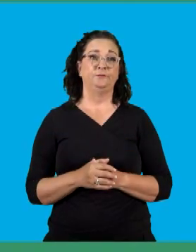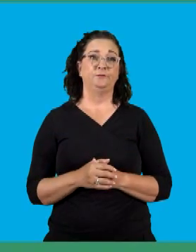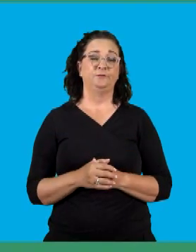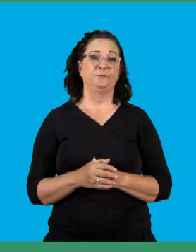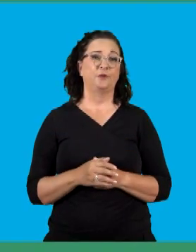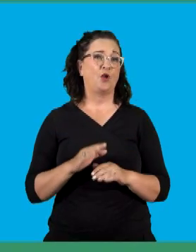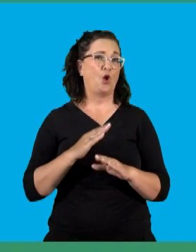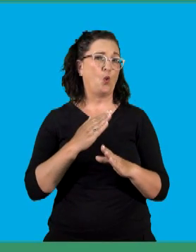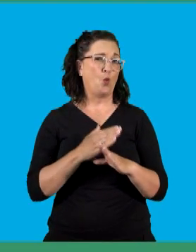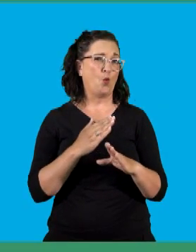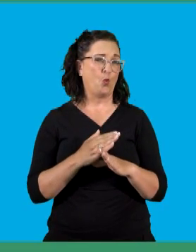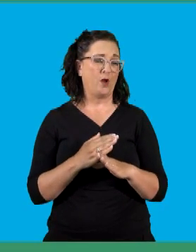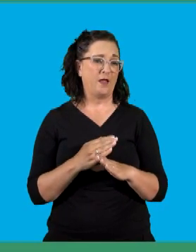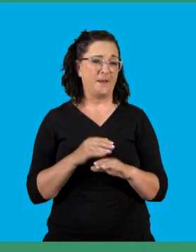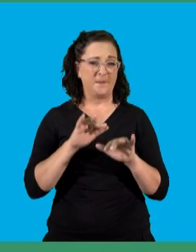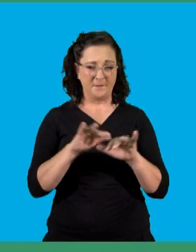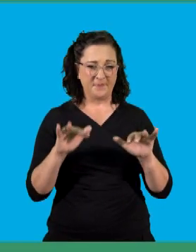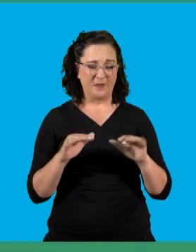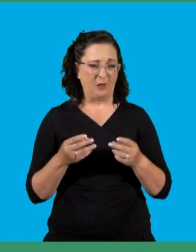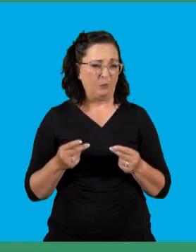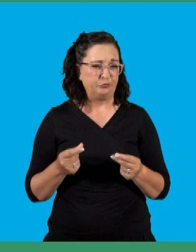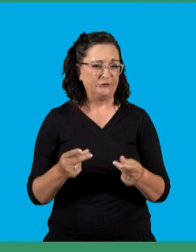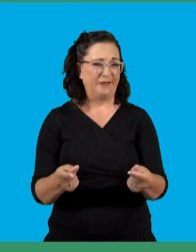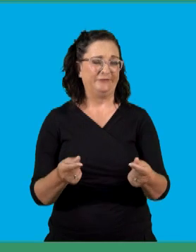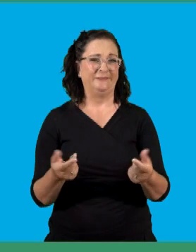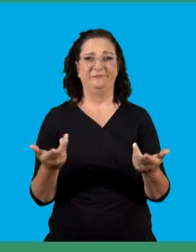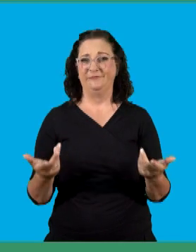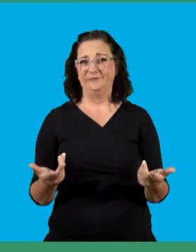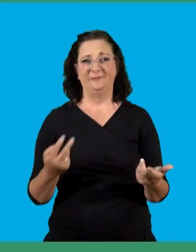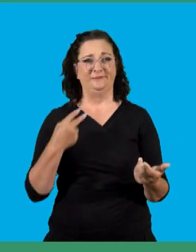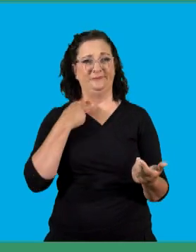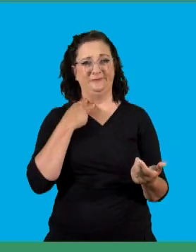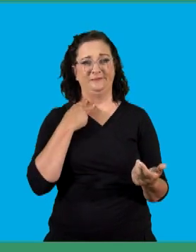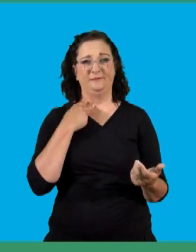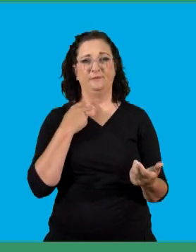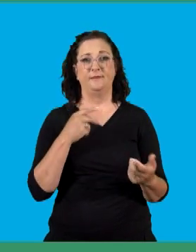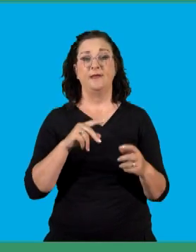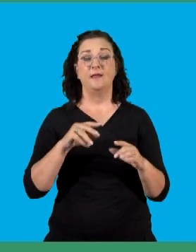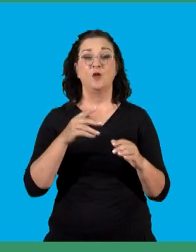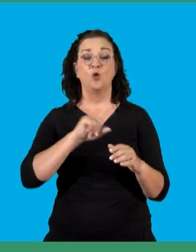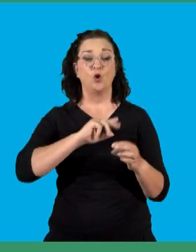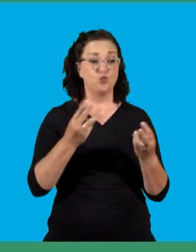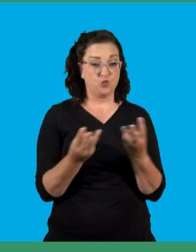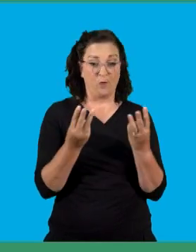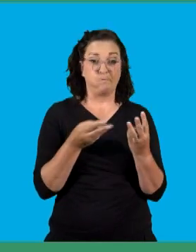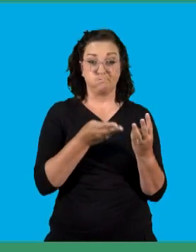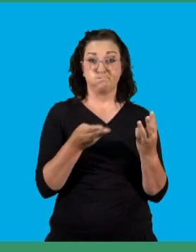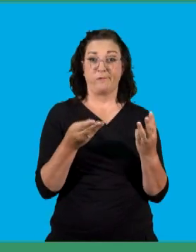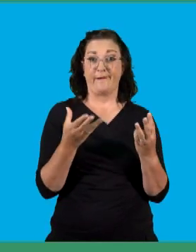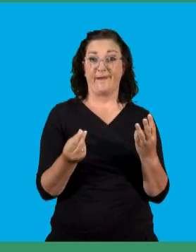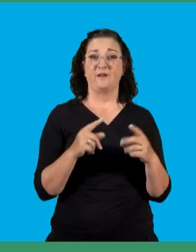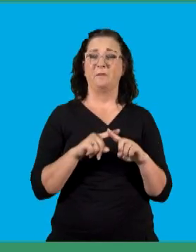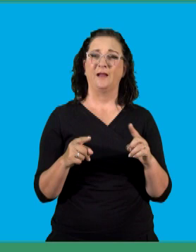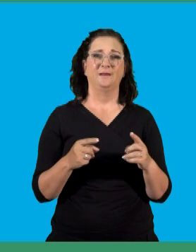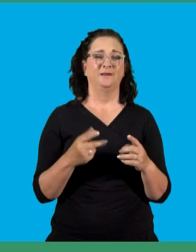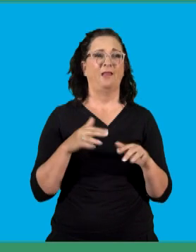unproductive workforce. Unproductive workforce refers to workers who do not work at the required level of